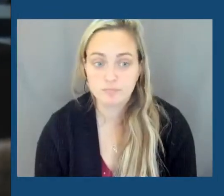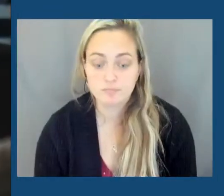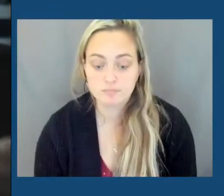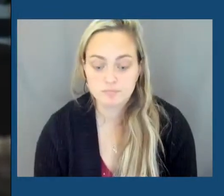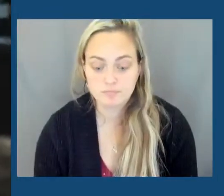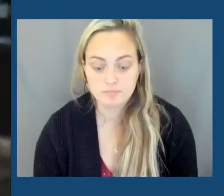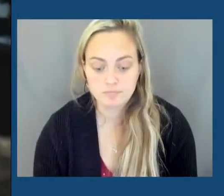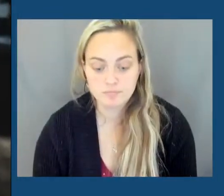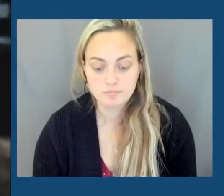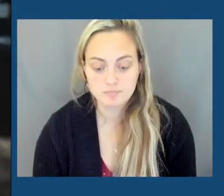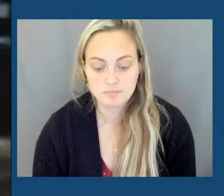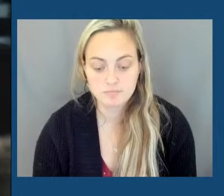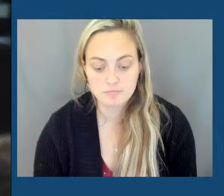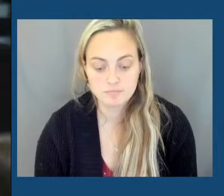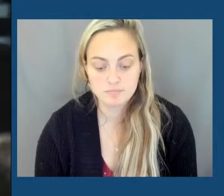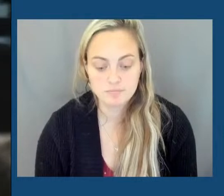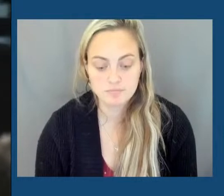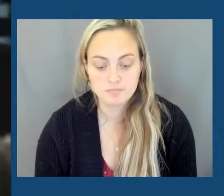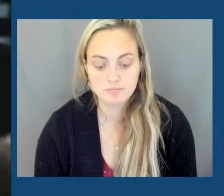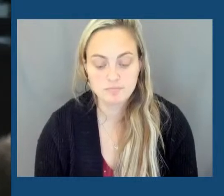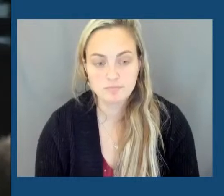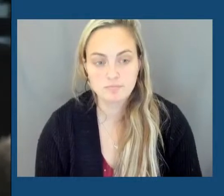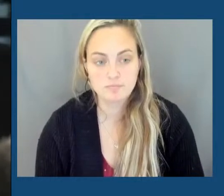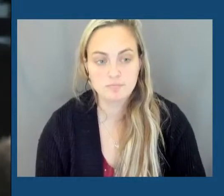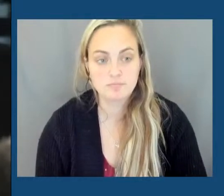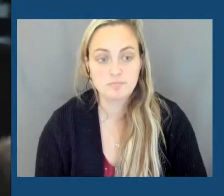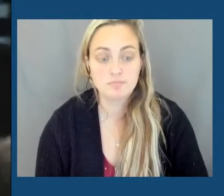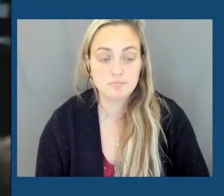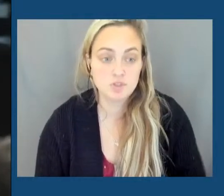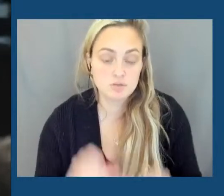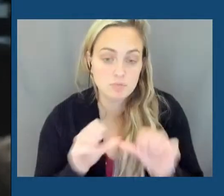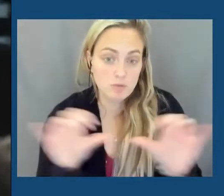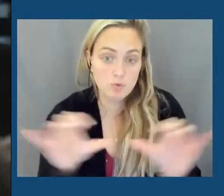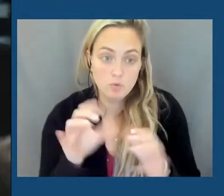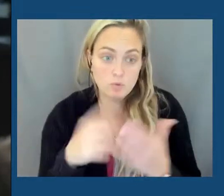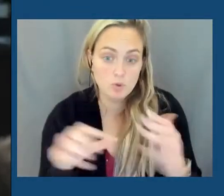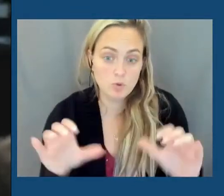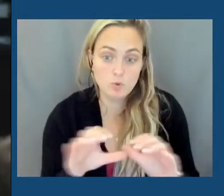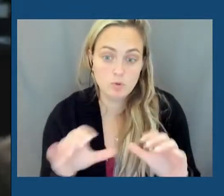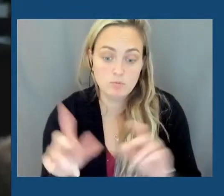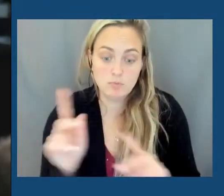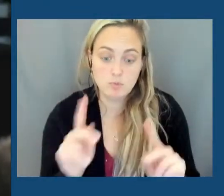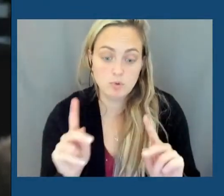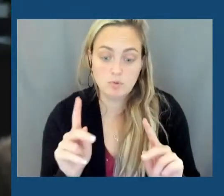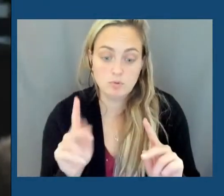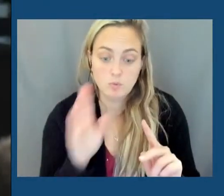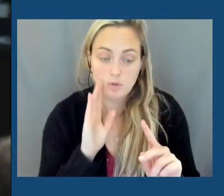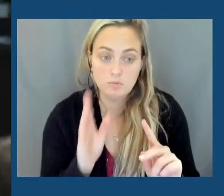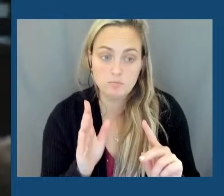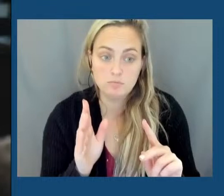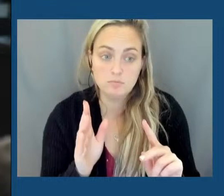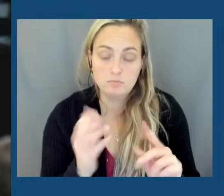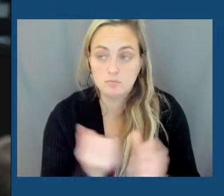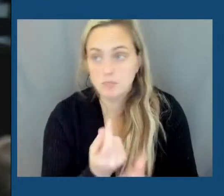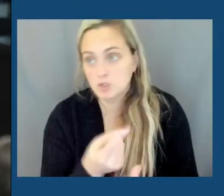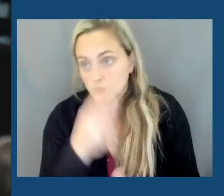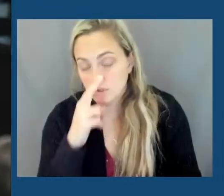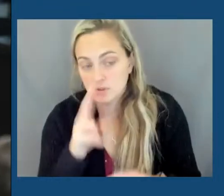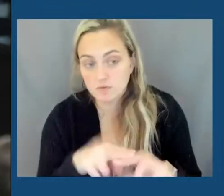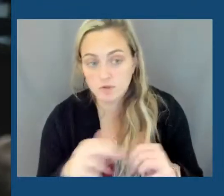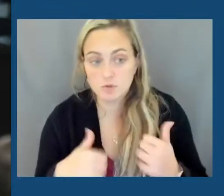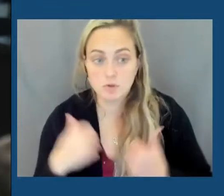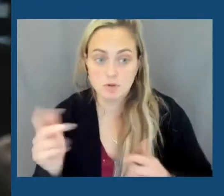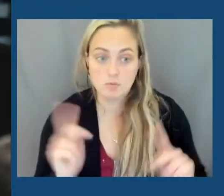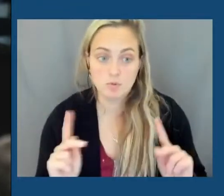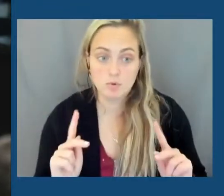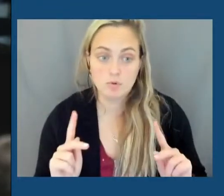There's it's just keep on doing what you're doing. People will go, make it fun so young people like